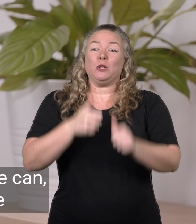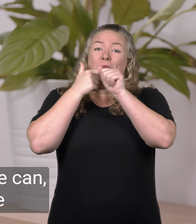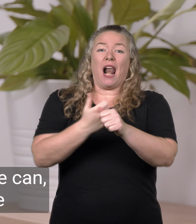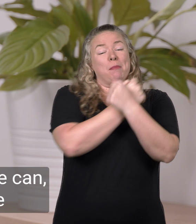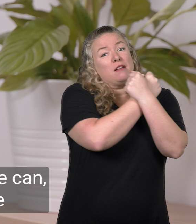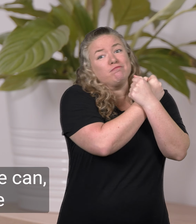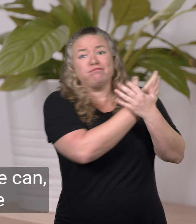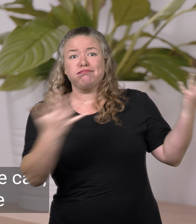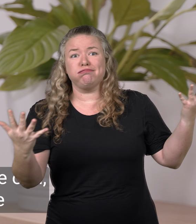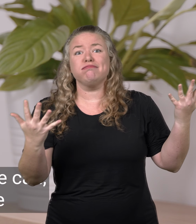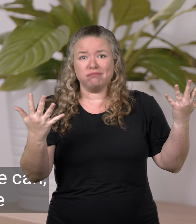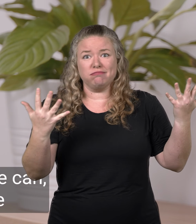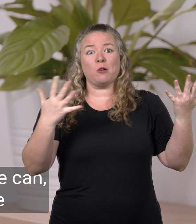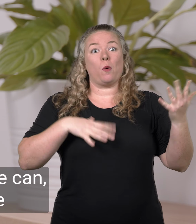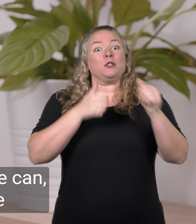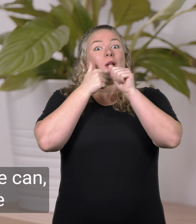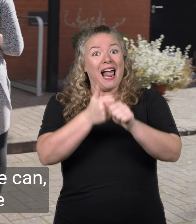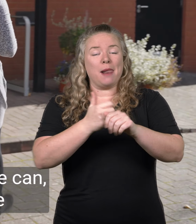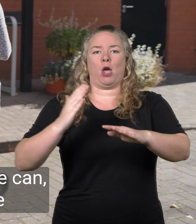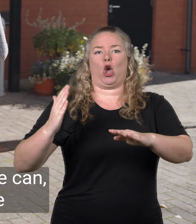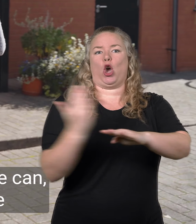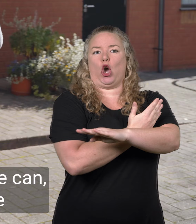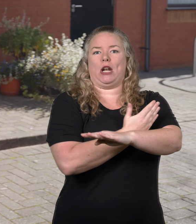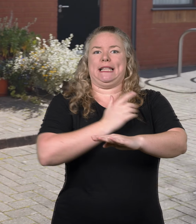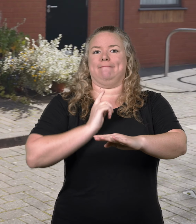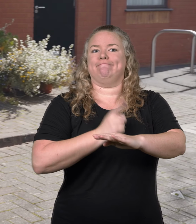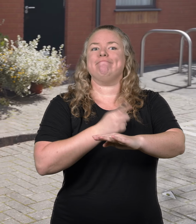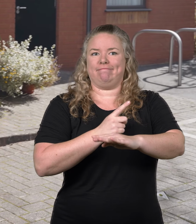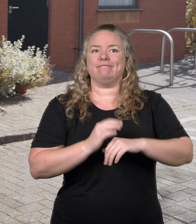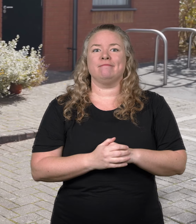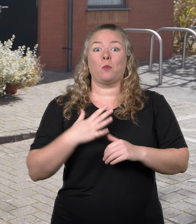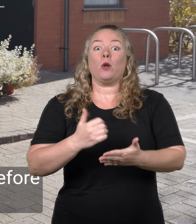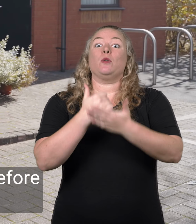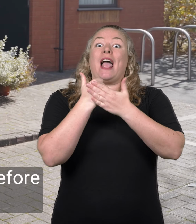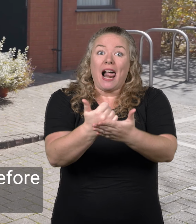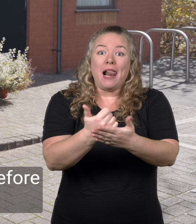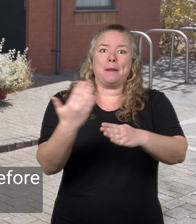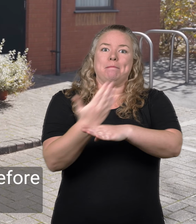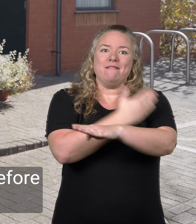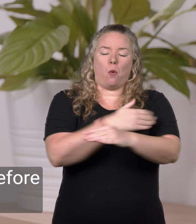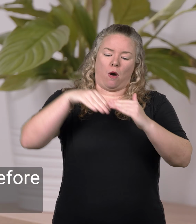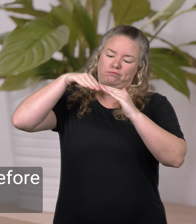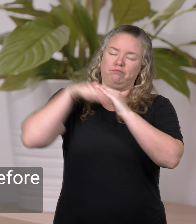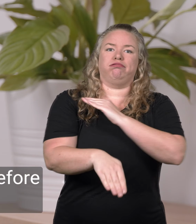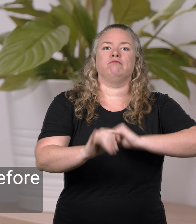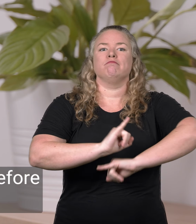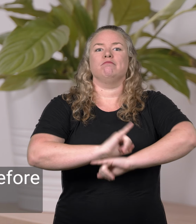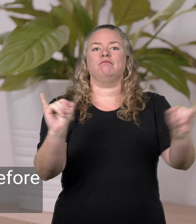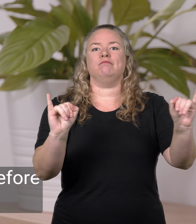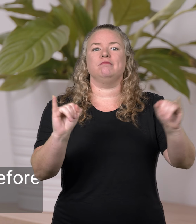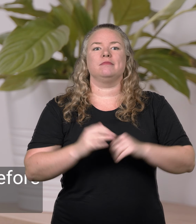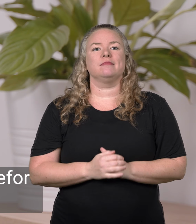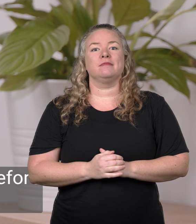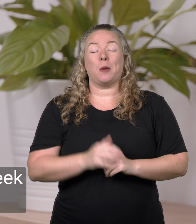We want to help as many people as we can and we want to help those people as early as possible. So we want to be able to help them before